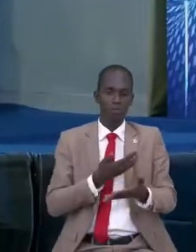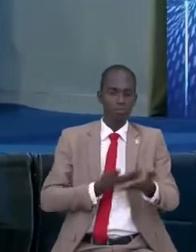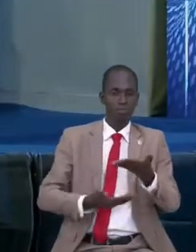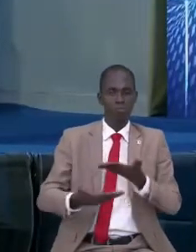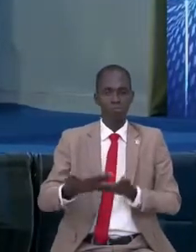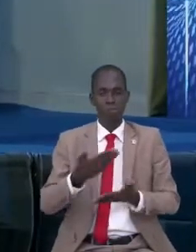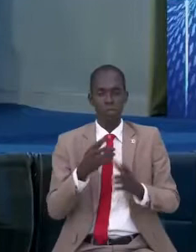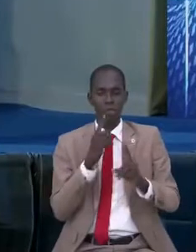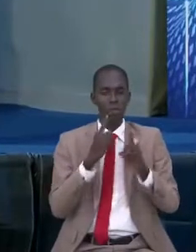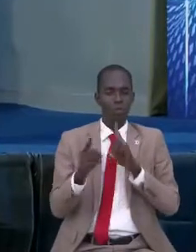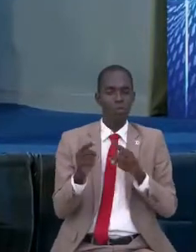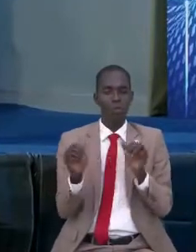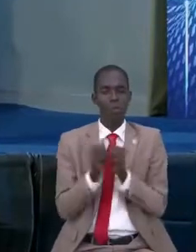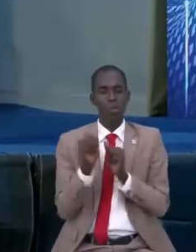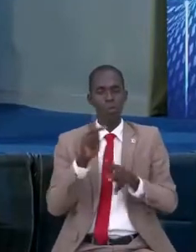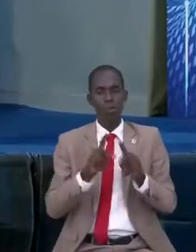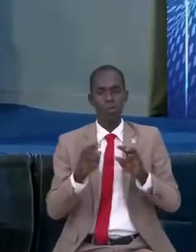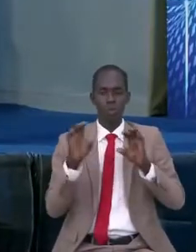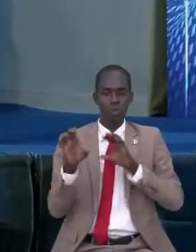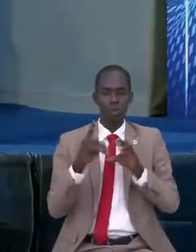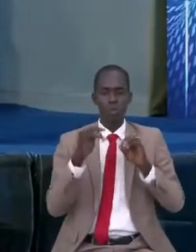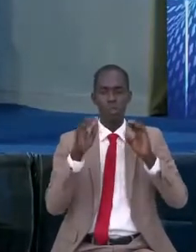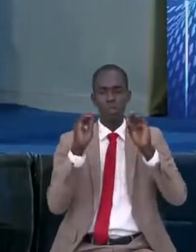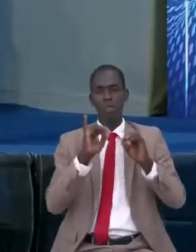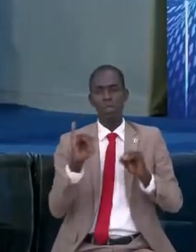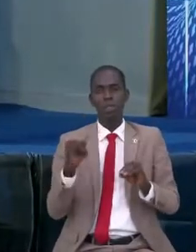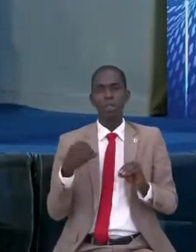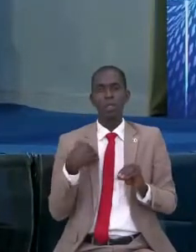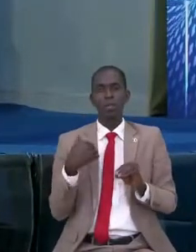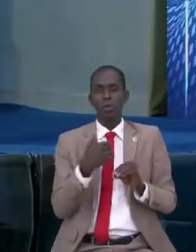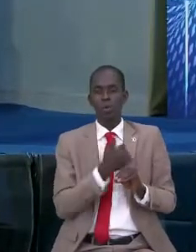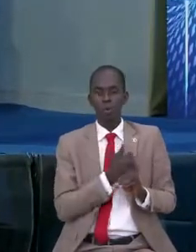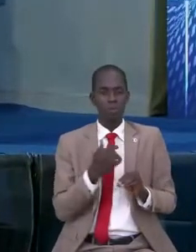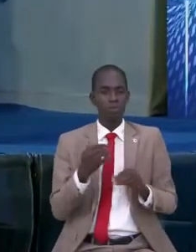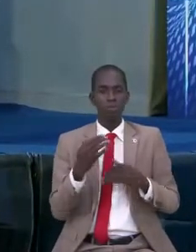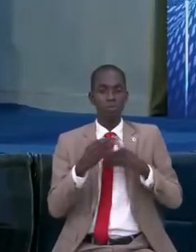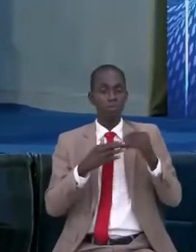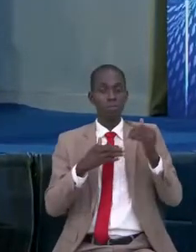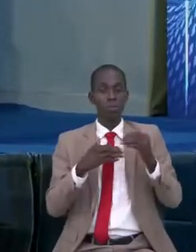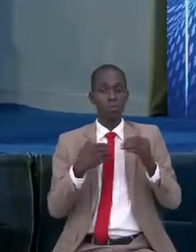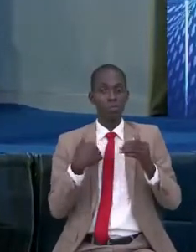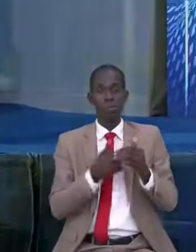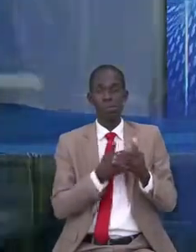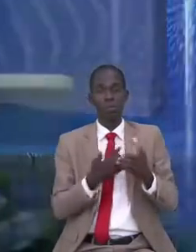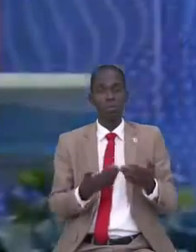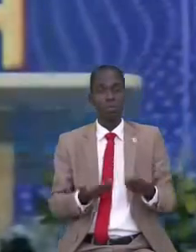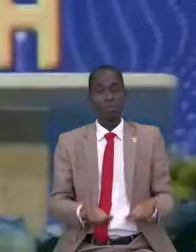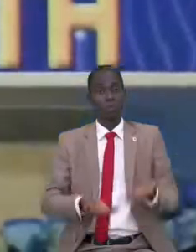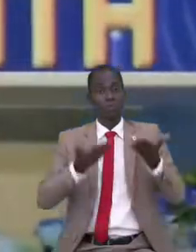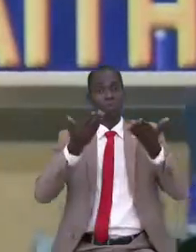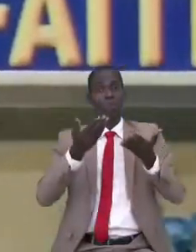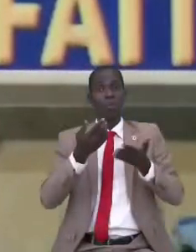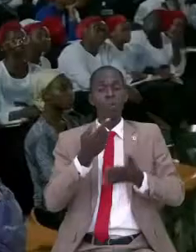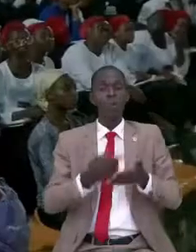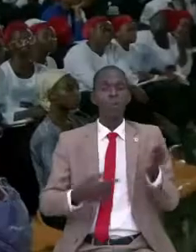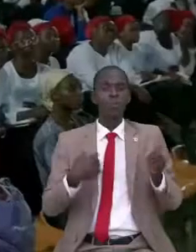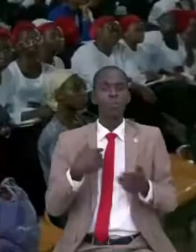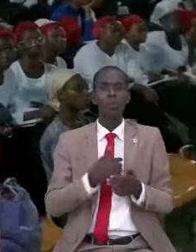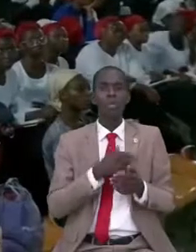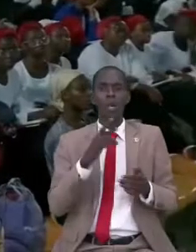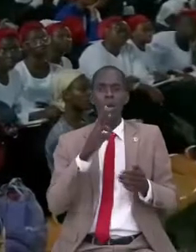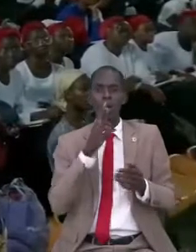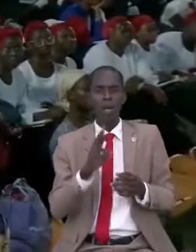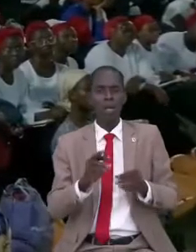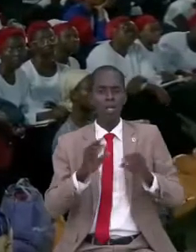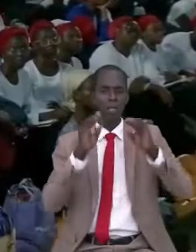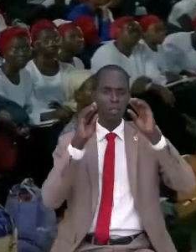do the teaching, and the way we exemplify what we are passing across to the